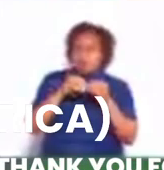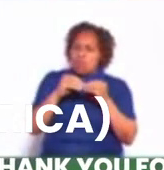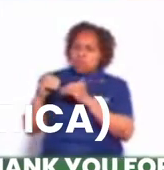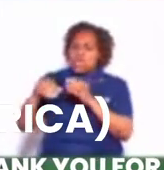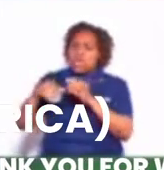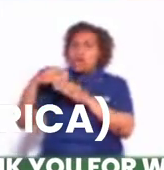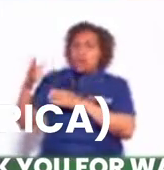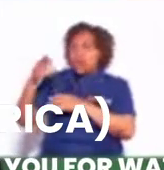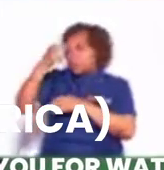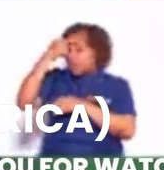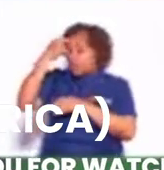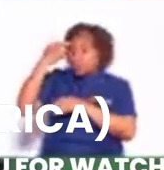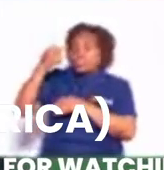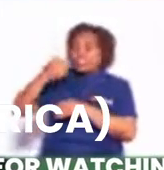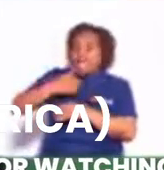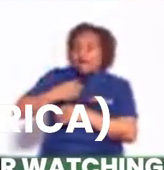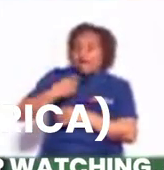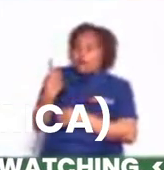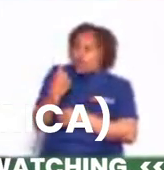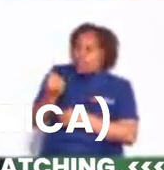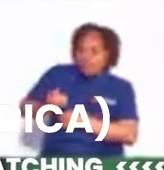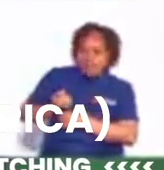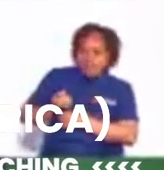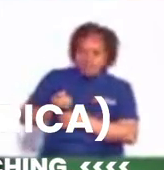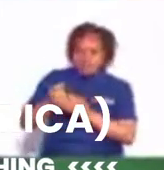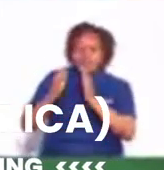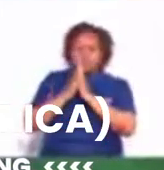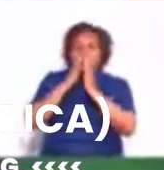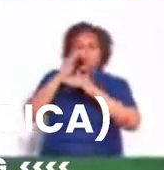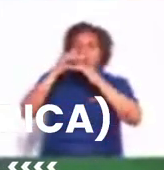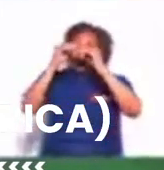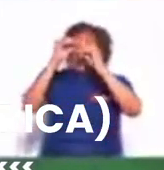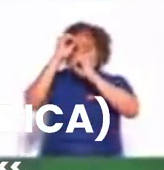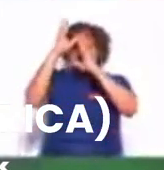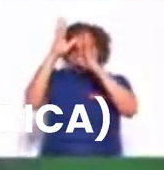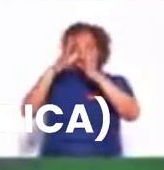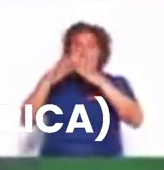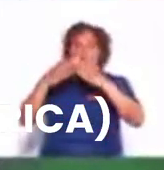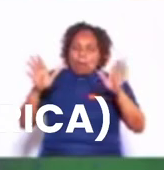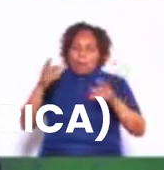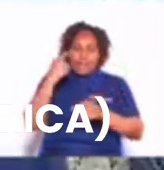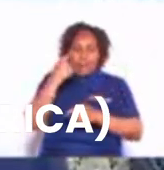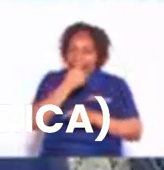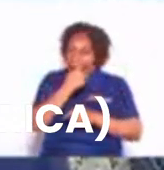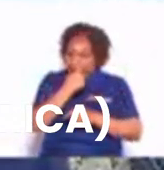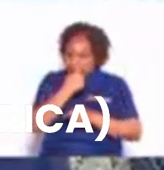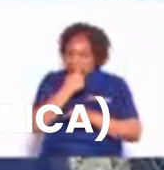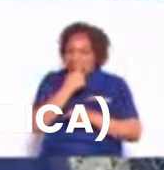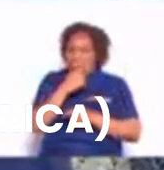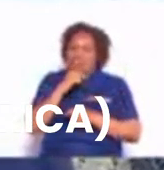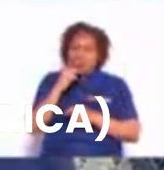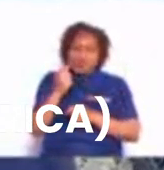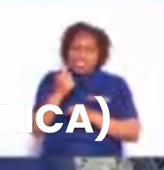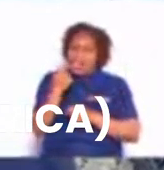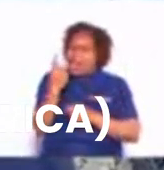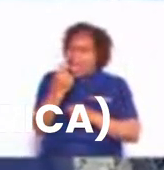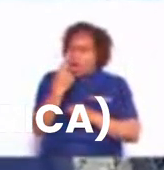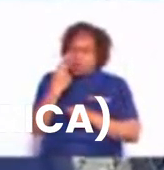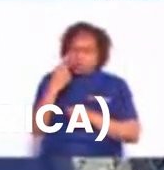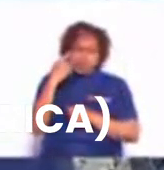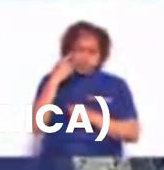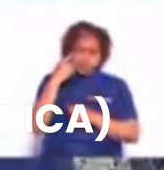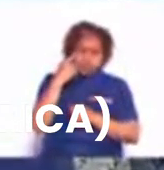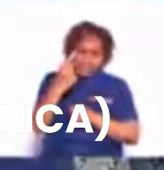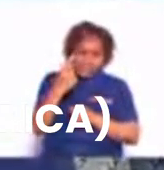because he only has girls. We pray, dear Heavenly Father, that you will open his eyes. Yes. Not just to know the